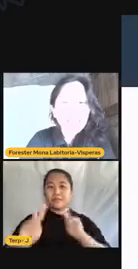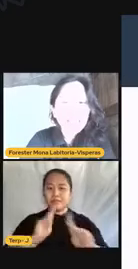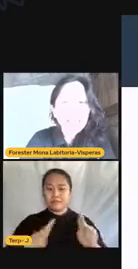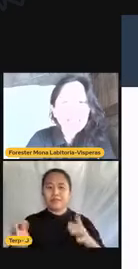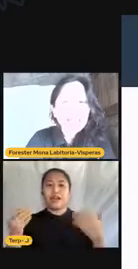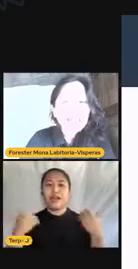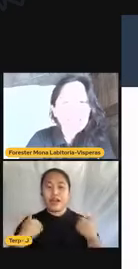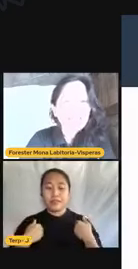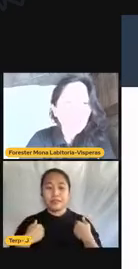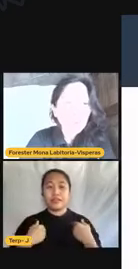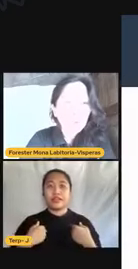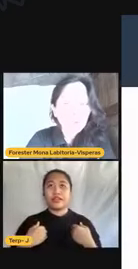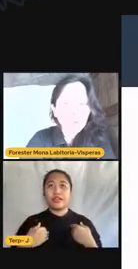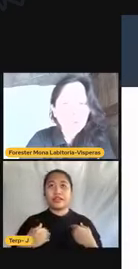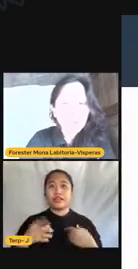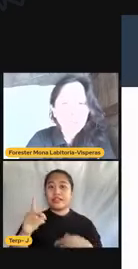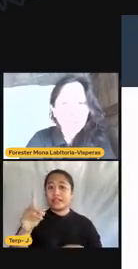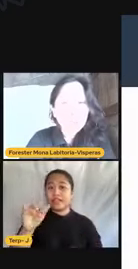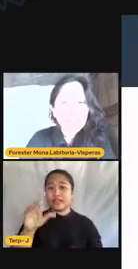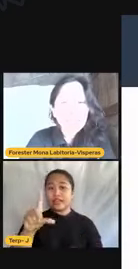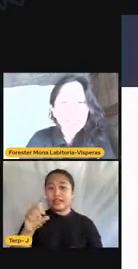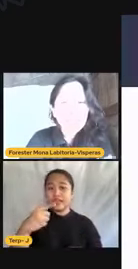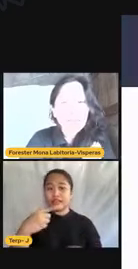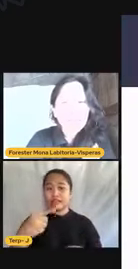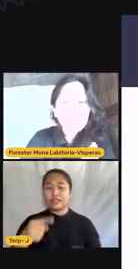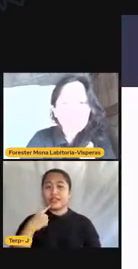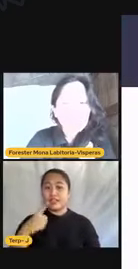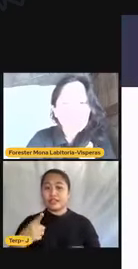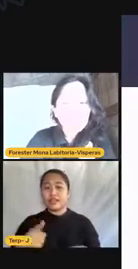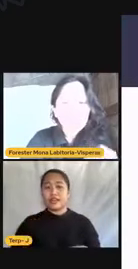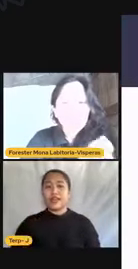about having CSOs or